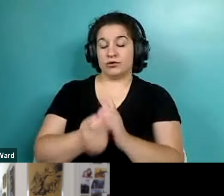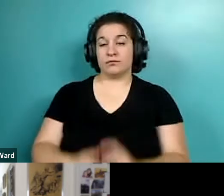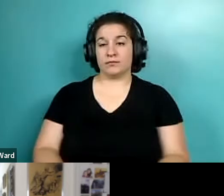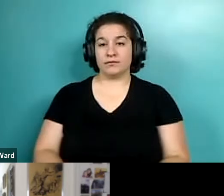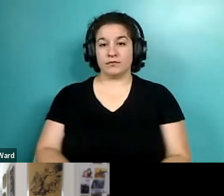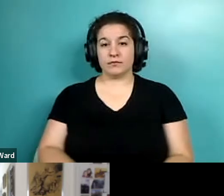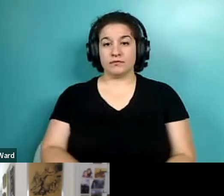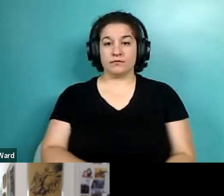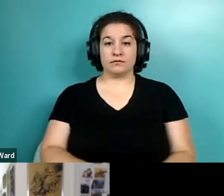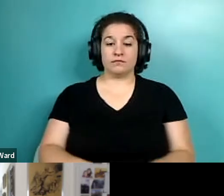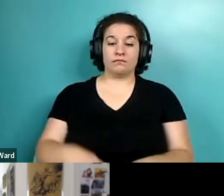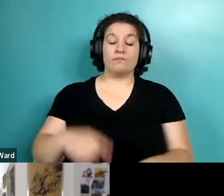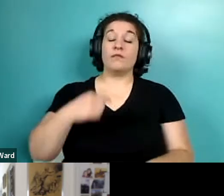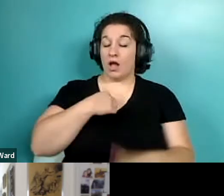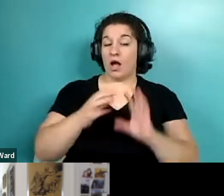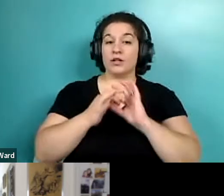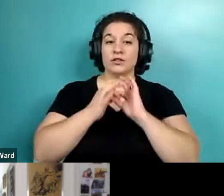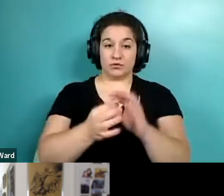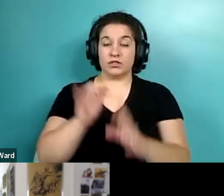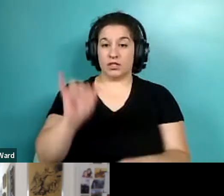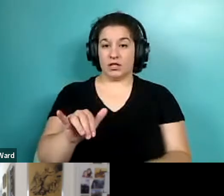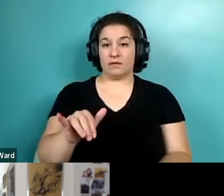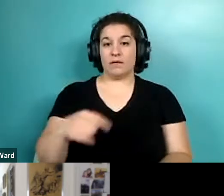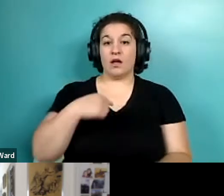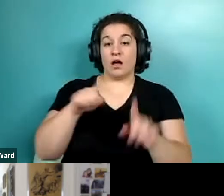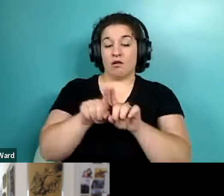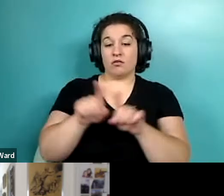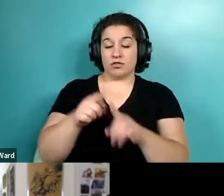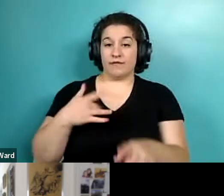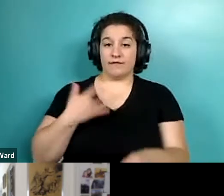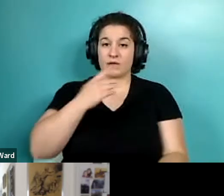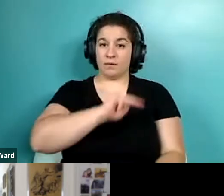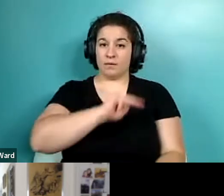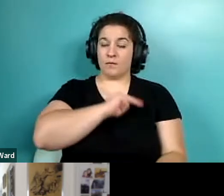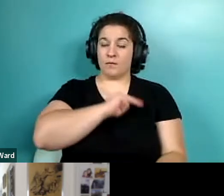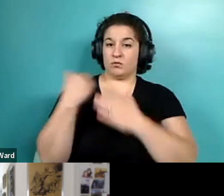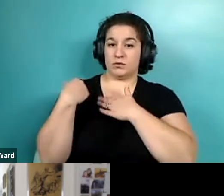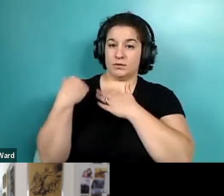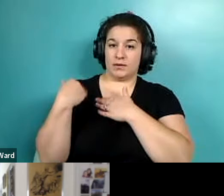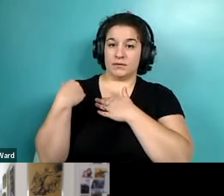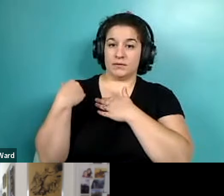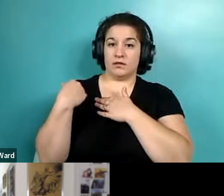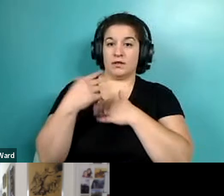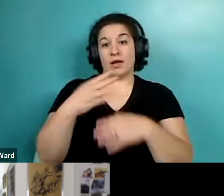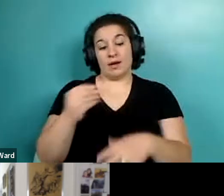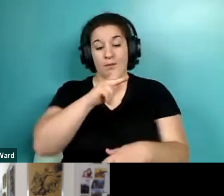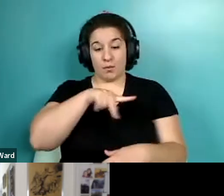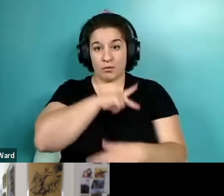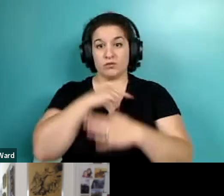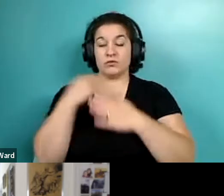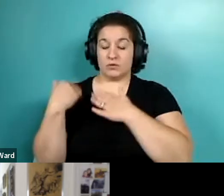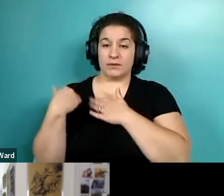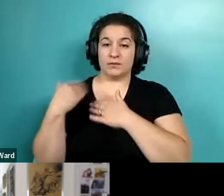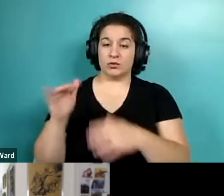I relate to that. I also feel a moral responsibility besides a personal one as well. And